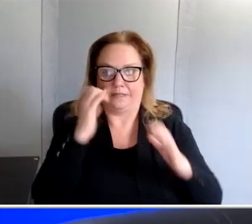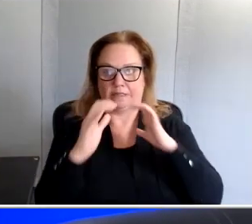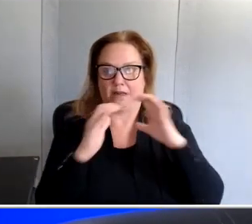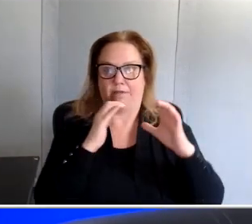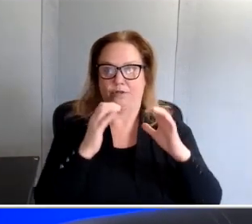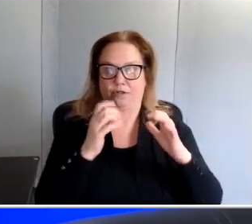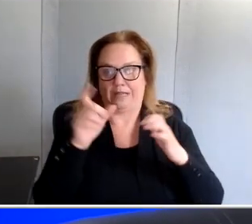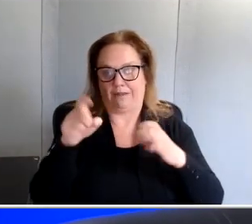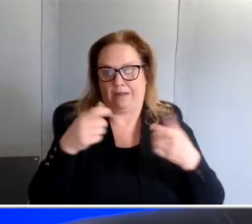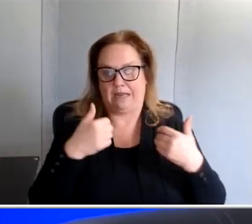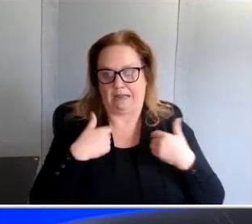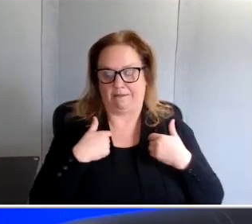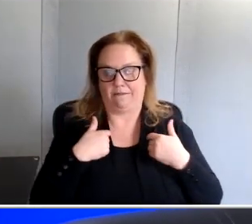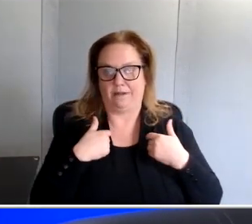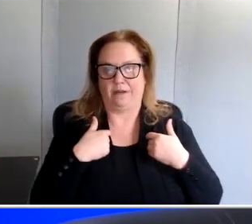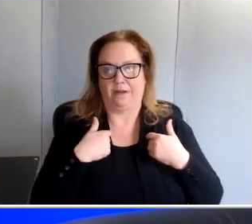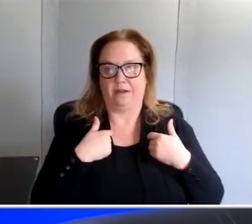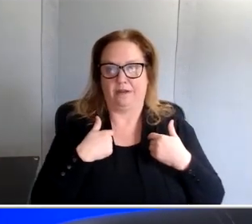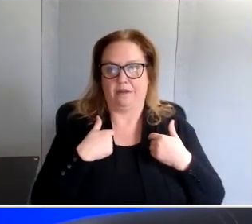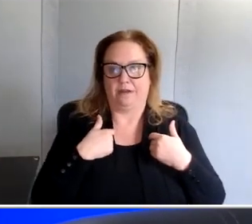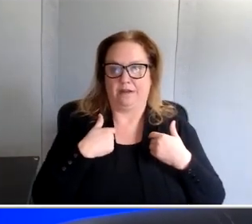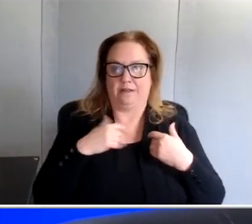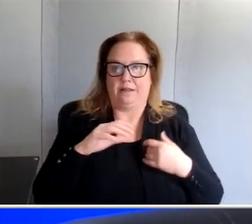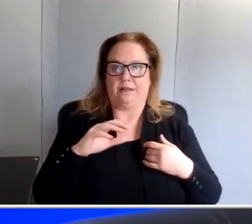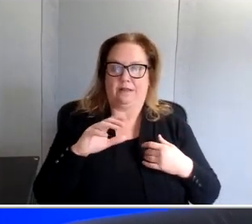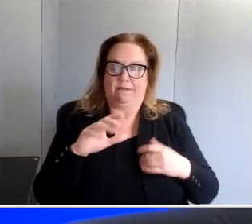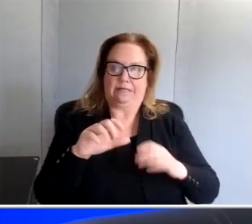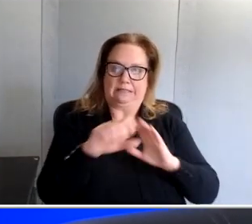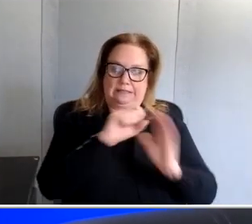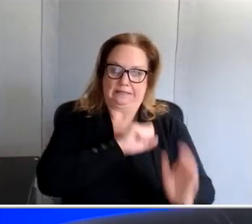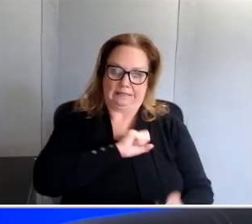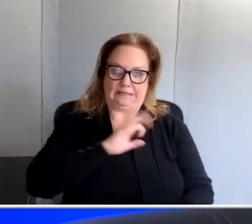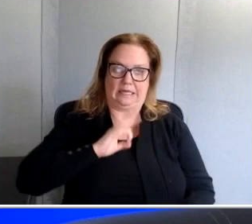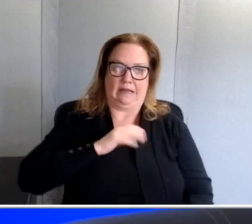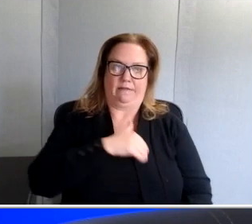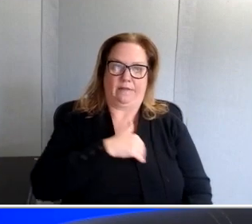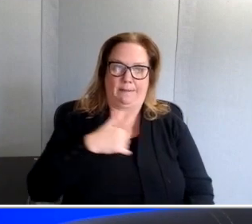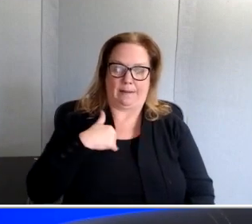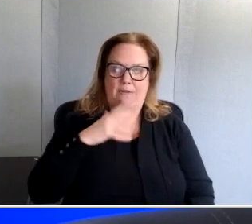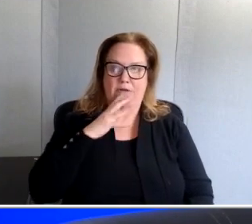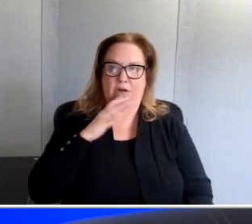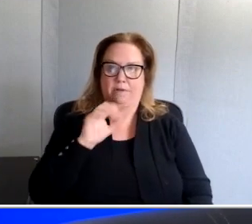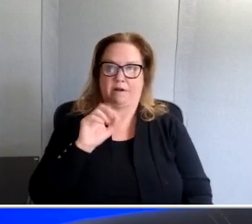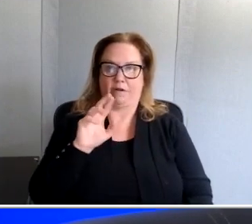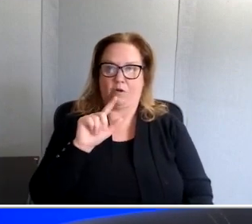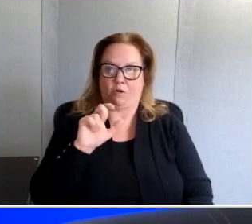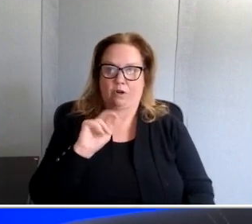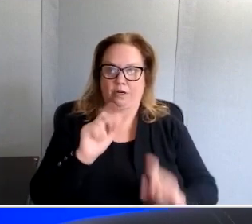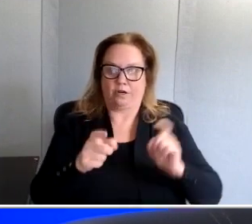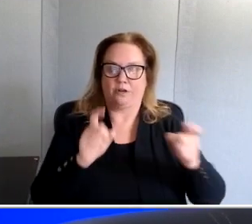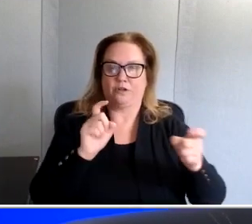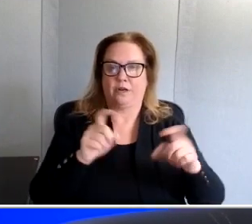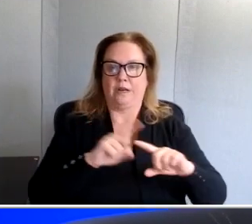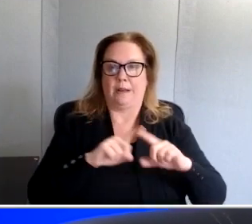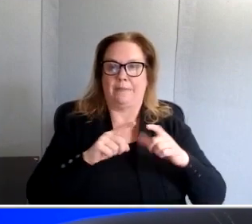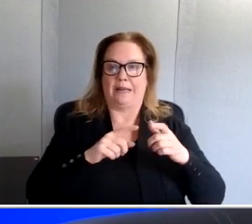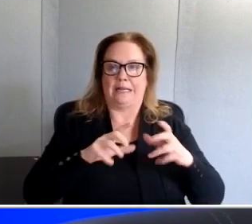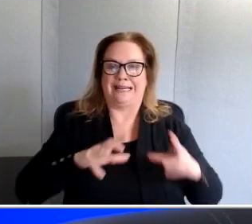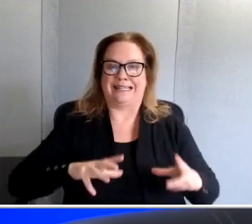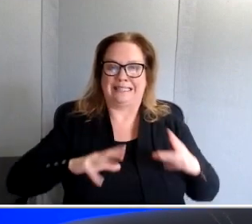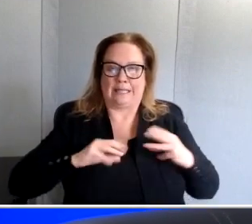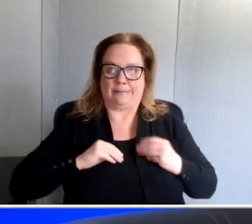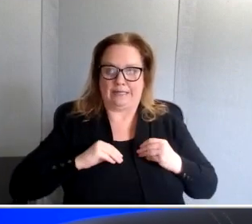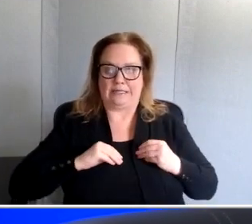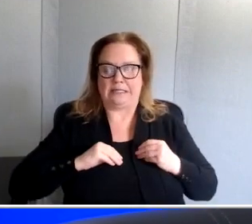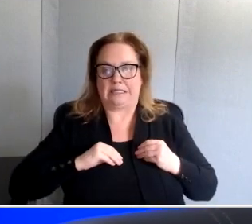have to have, they meet an MTN staff member to talk about organ donation, but it also starts a ripple effect of acceptance and